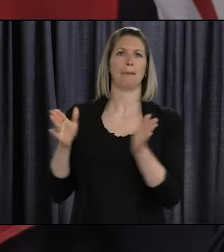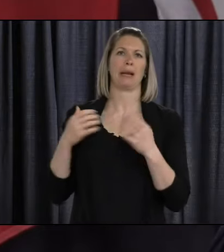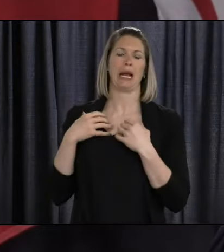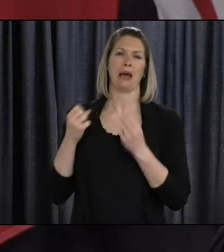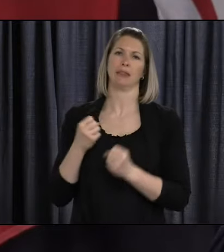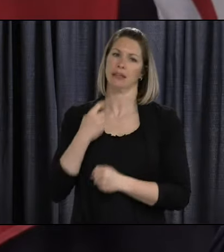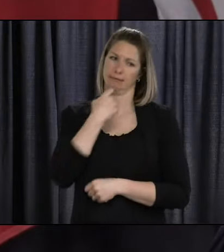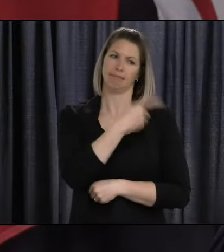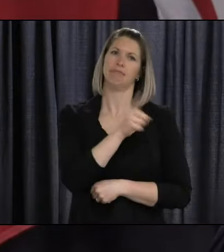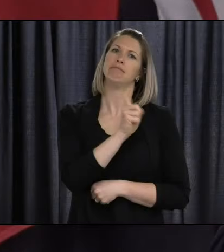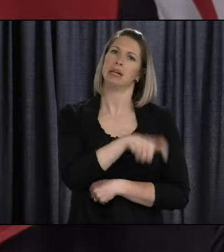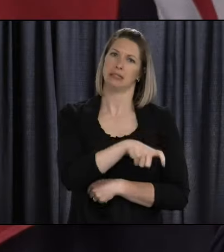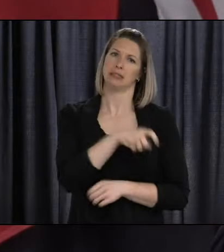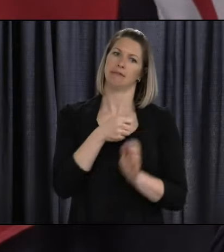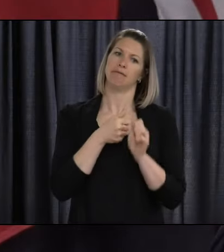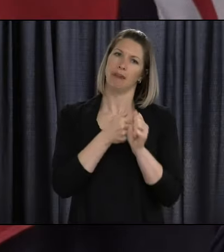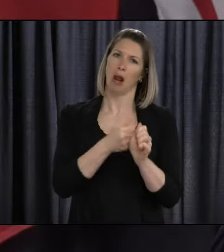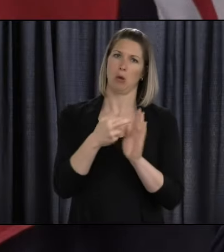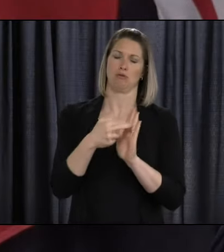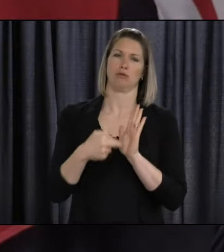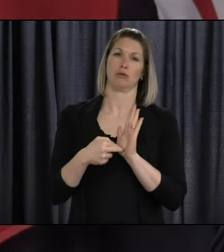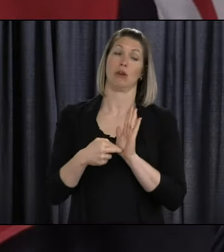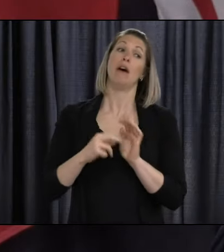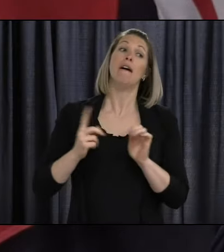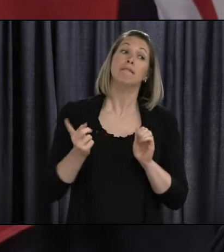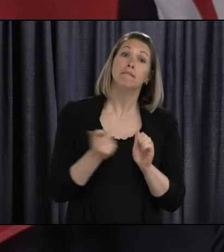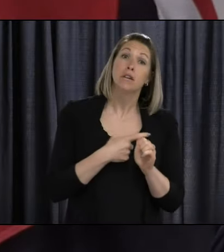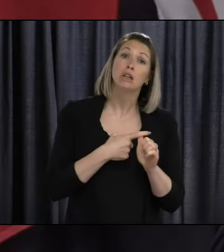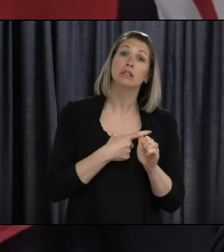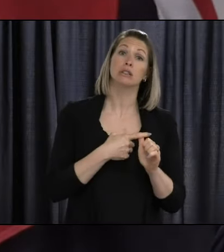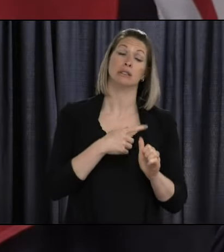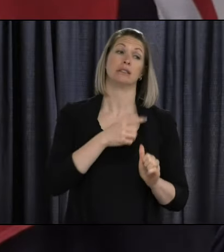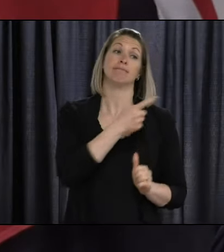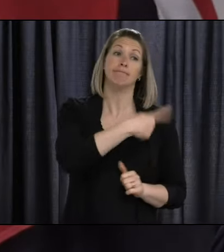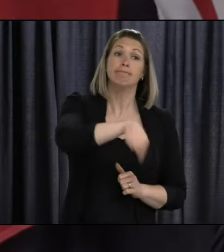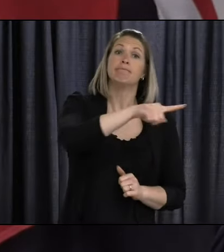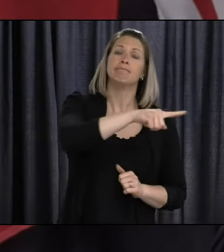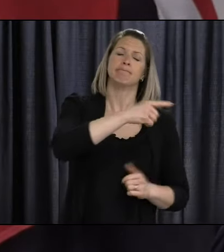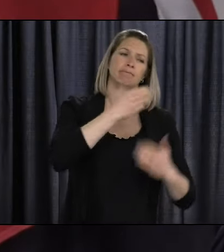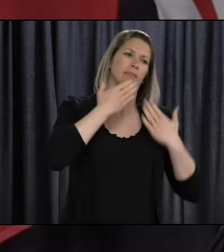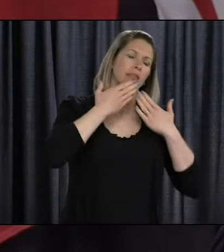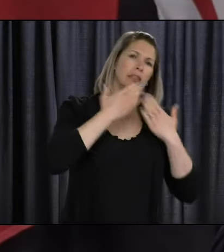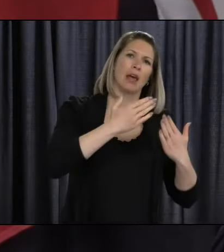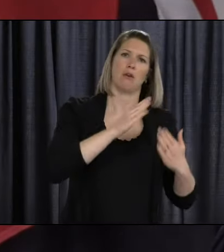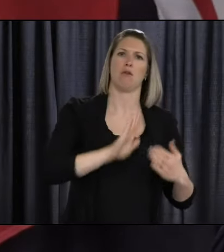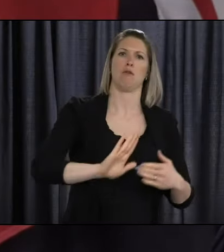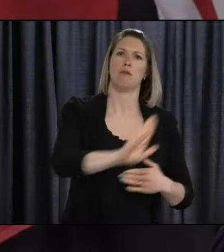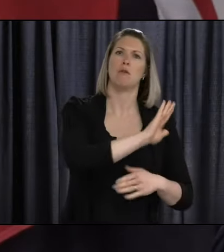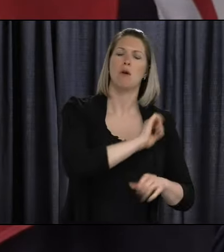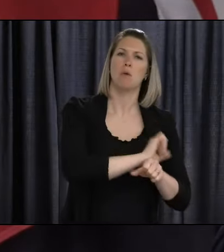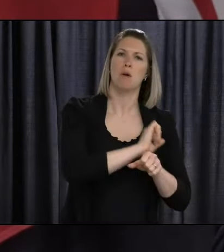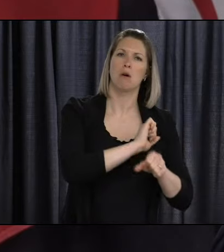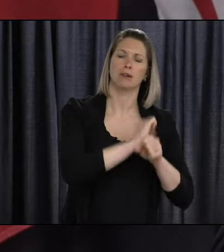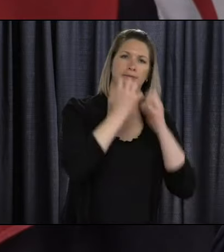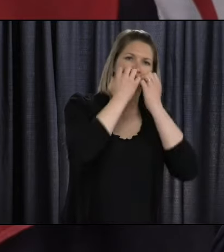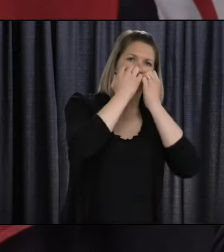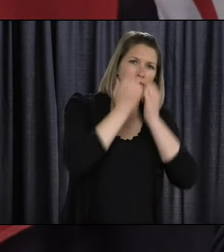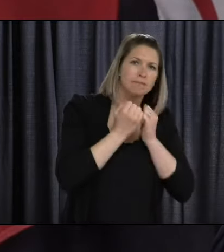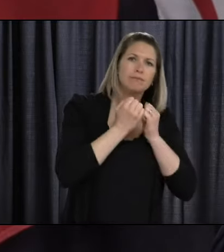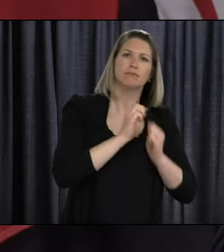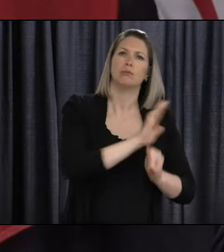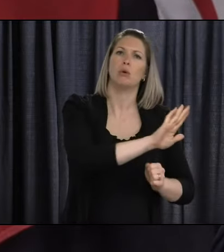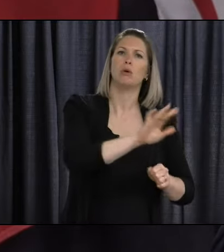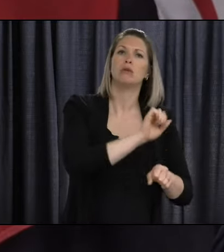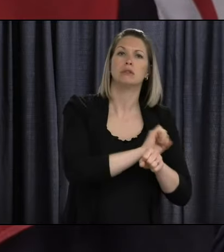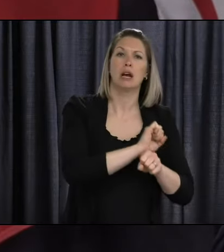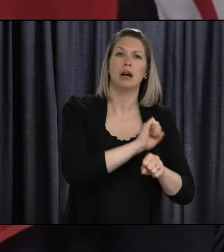who are self-isolating at this time is we want to thank them for what they've done and what they will continue to do. It's those essential workers that